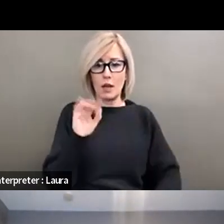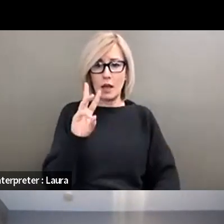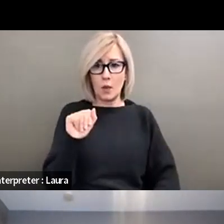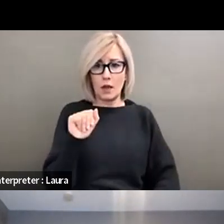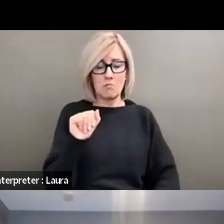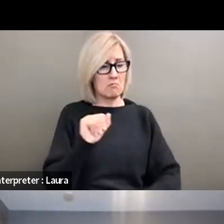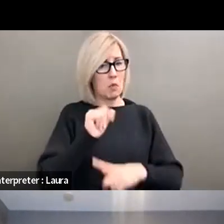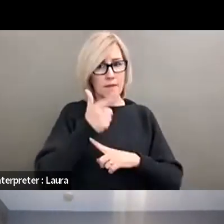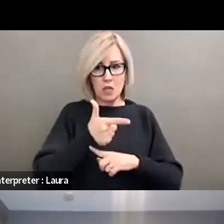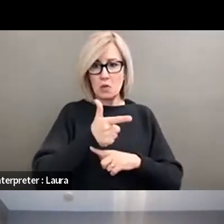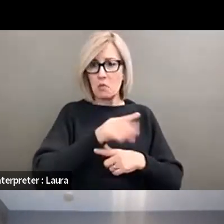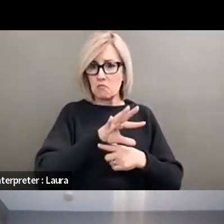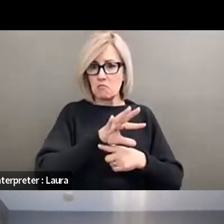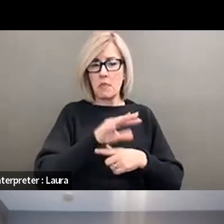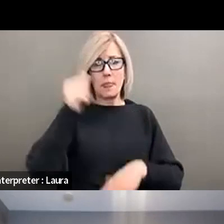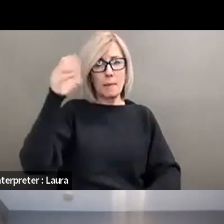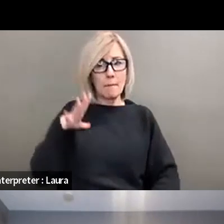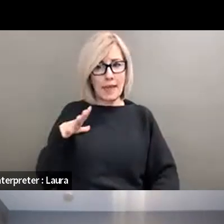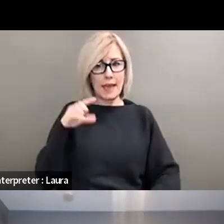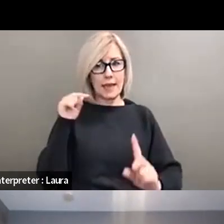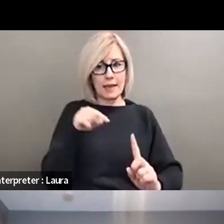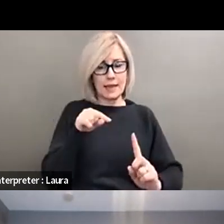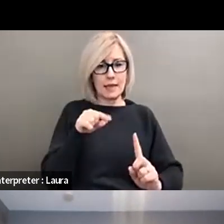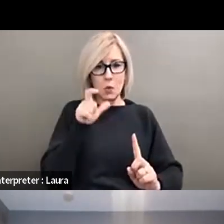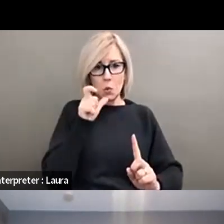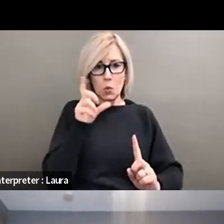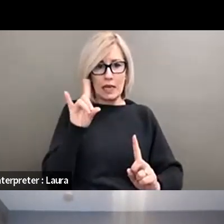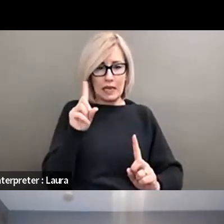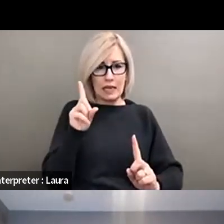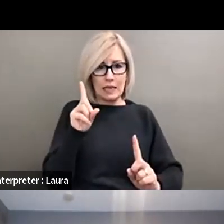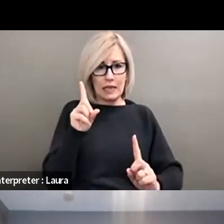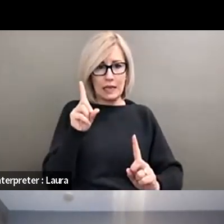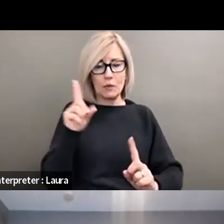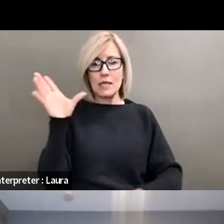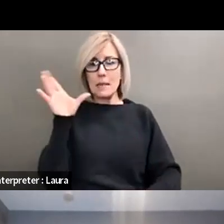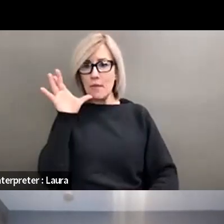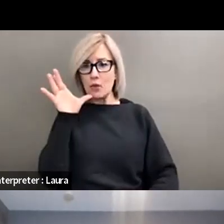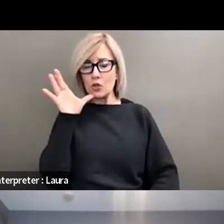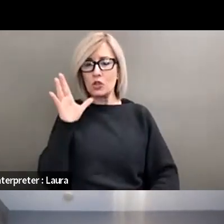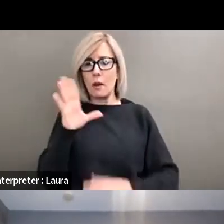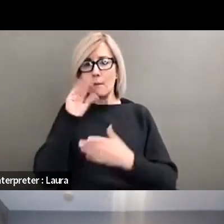on videotape. The man who did this was the mom's boyfriend.